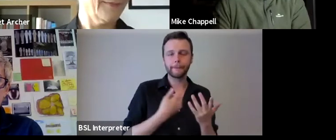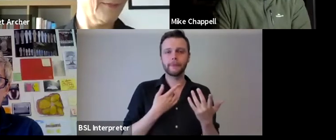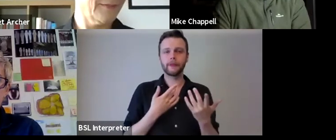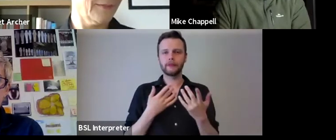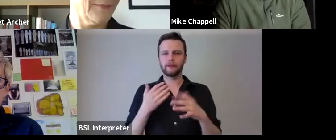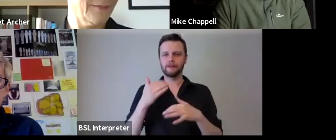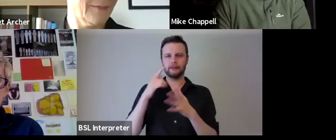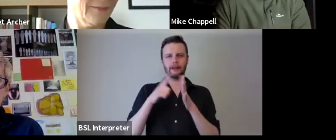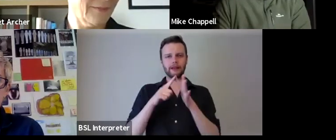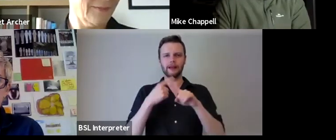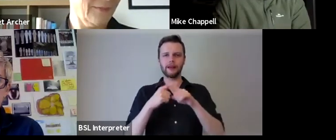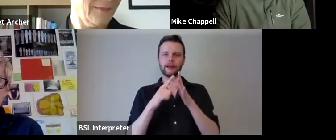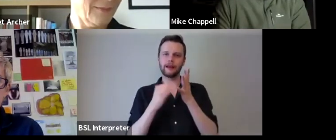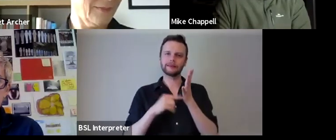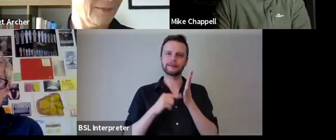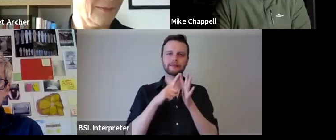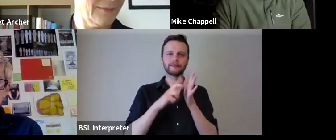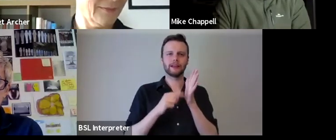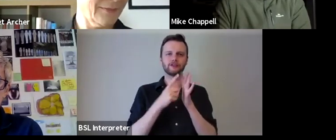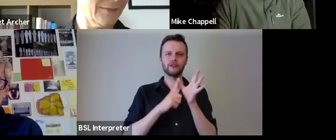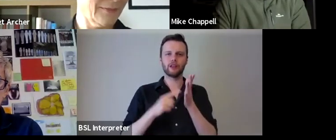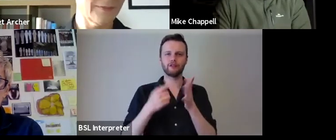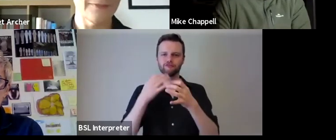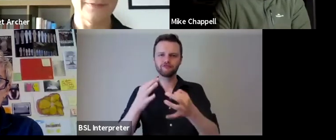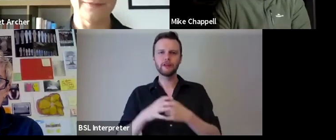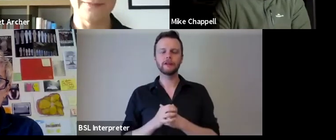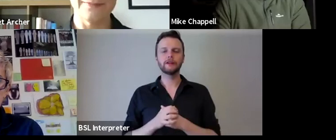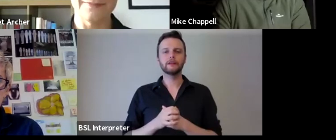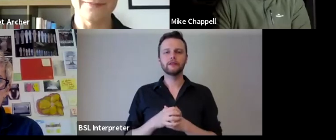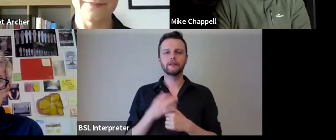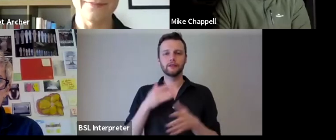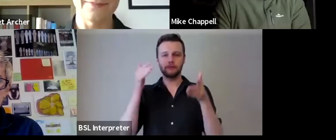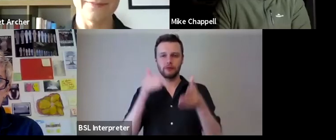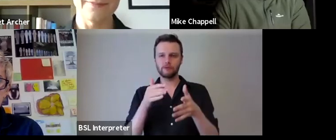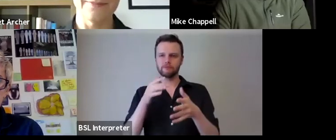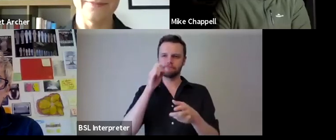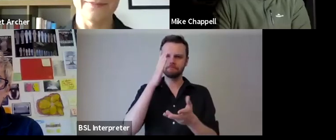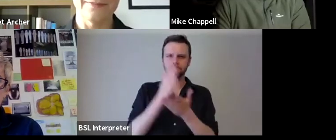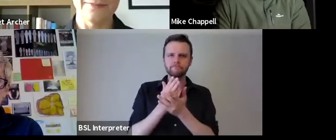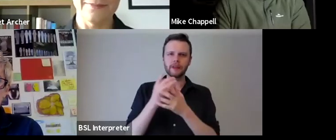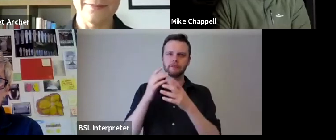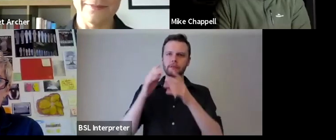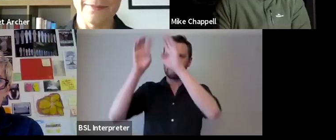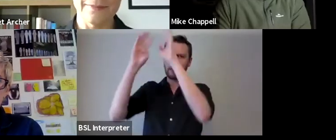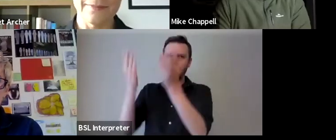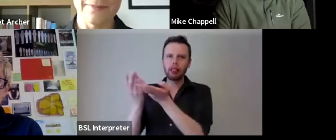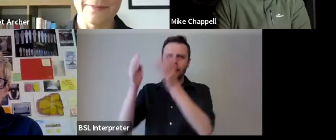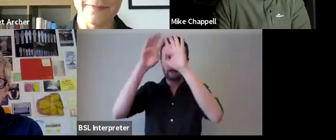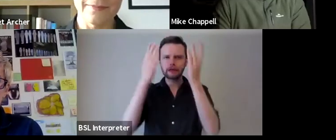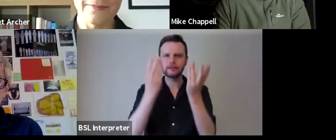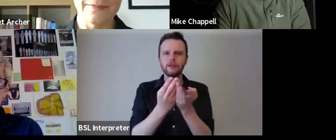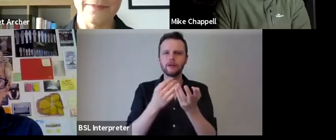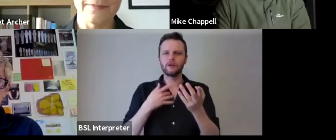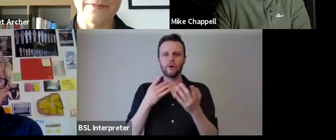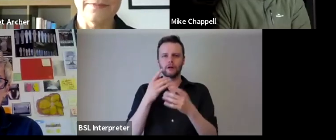existential risks or X-risks. Extra statements indexes the extinction of like a planetary originating